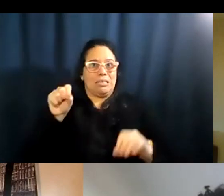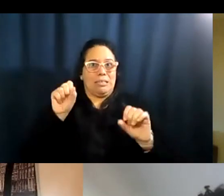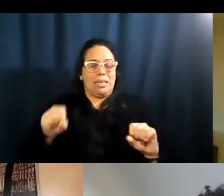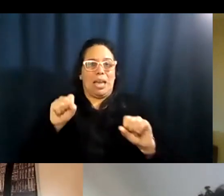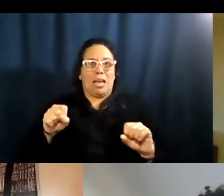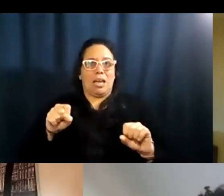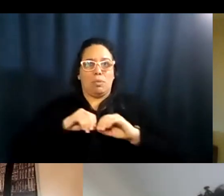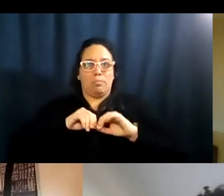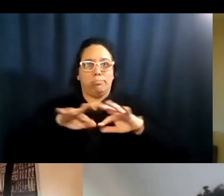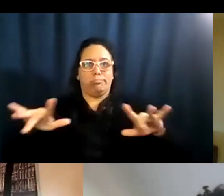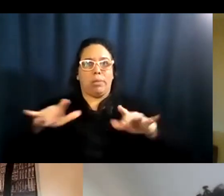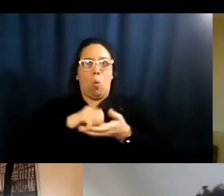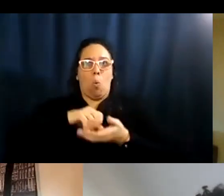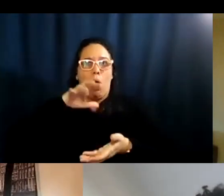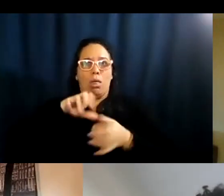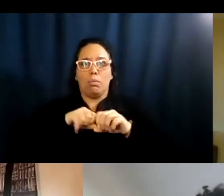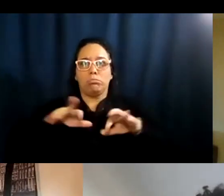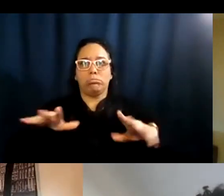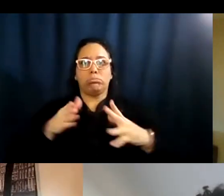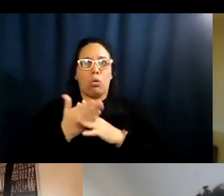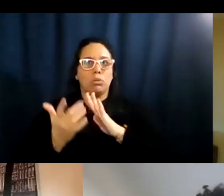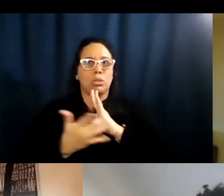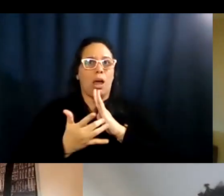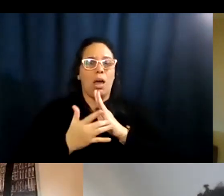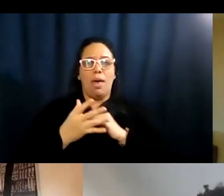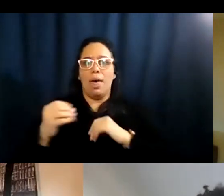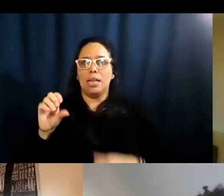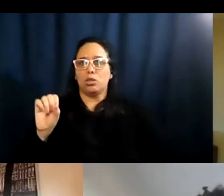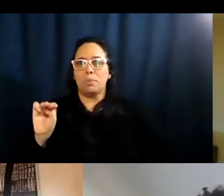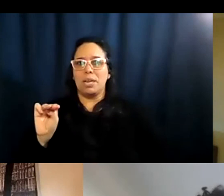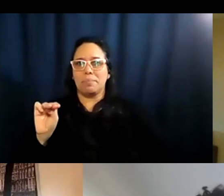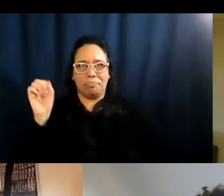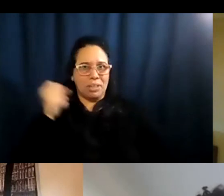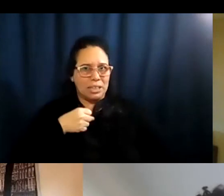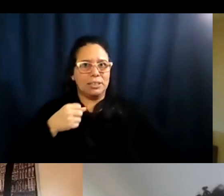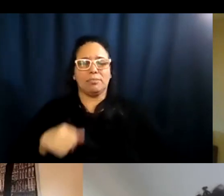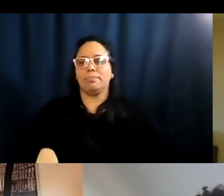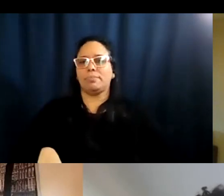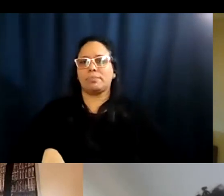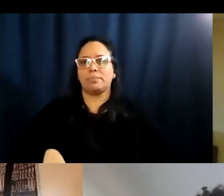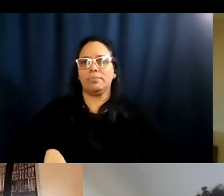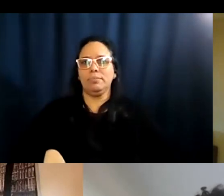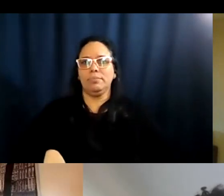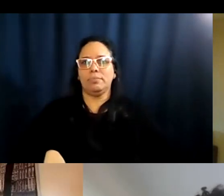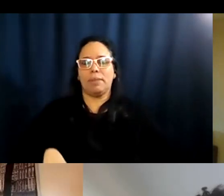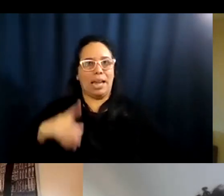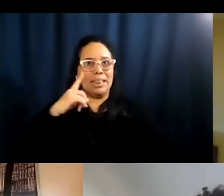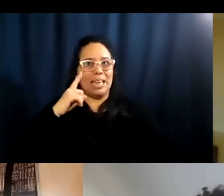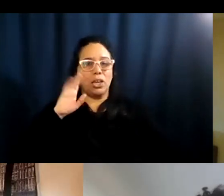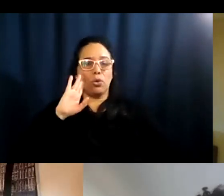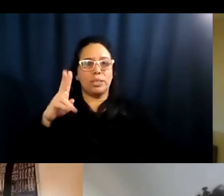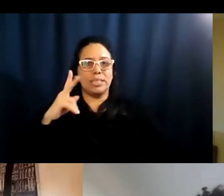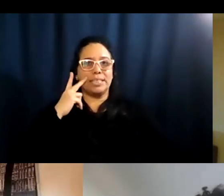redistribute wealth through technology and social media? Yes, you see a lot. I think you would see a lot